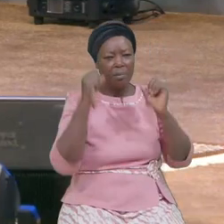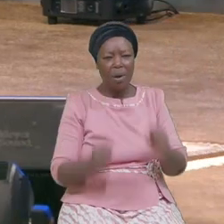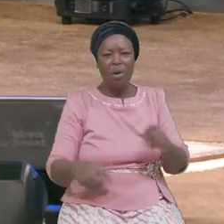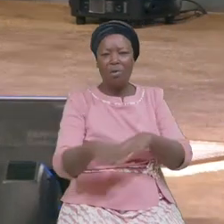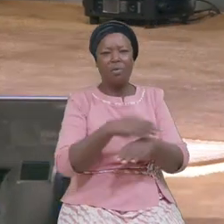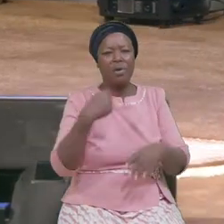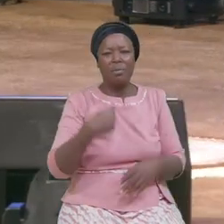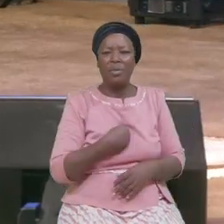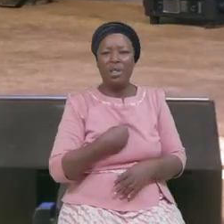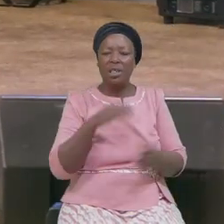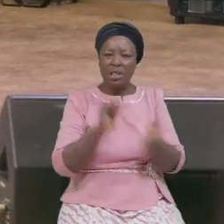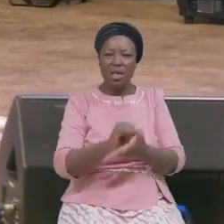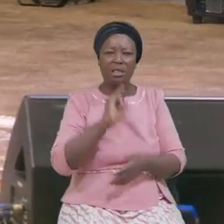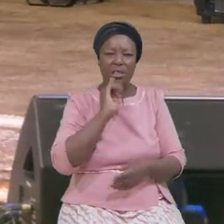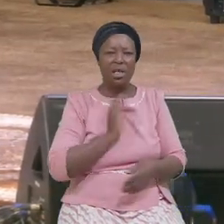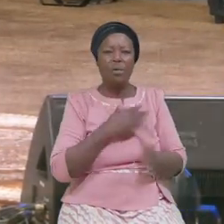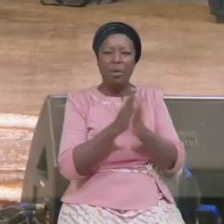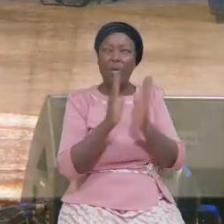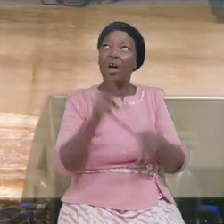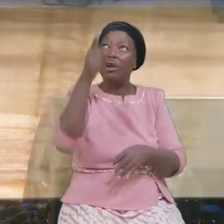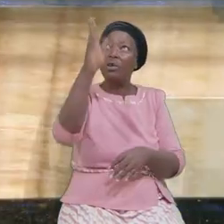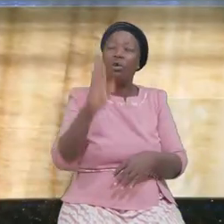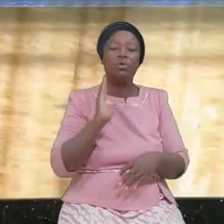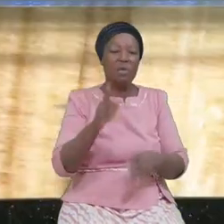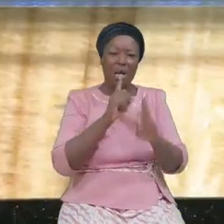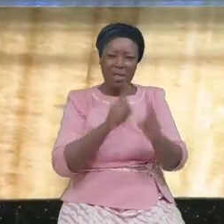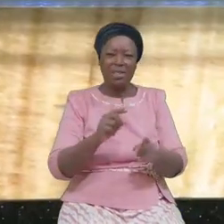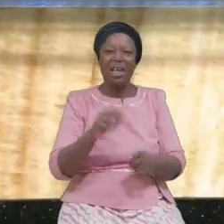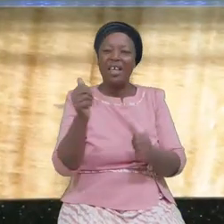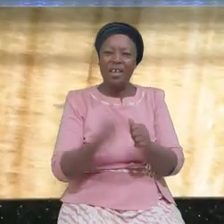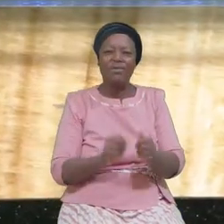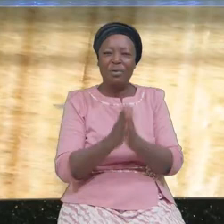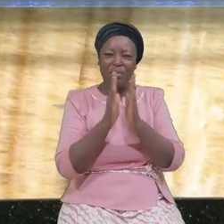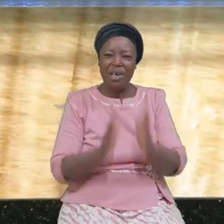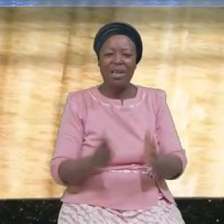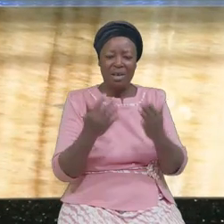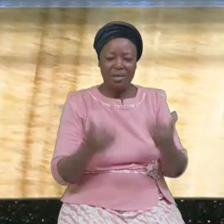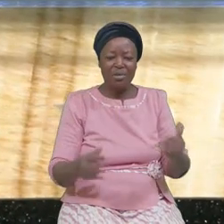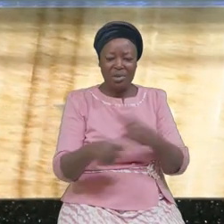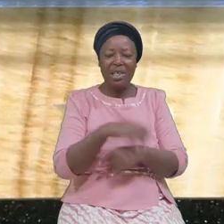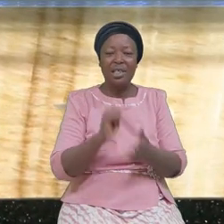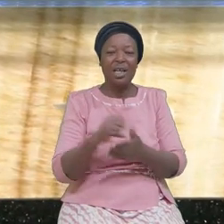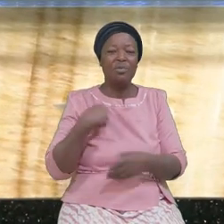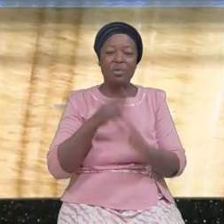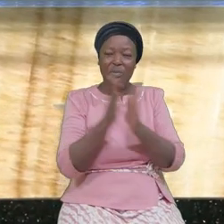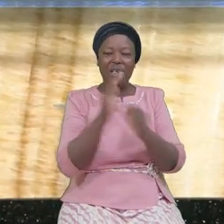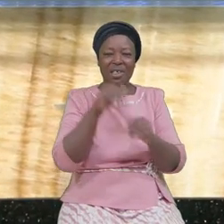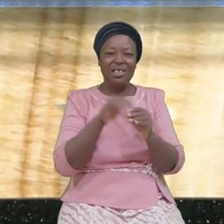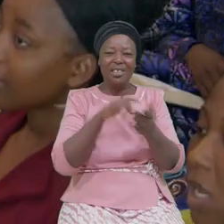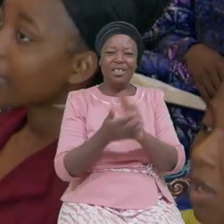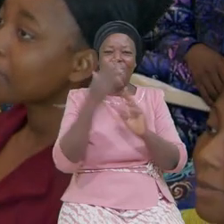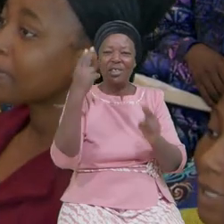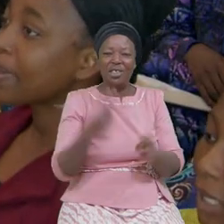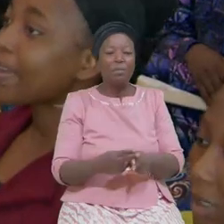me. That's our prayer, and God will answer every prayer we pray in Jesus'